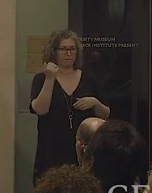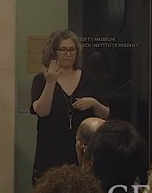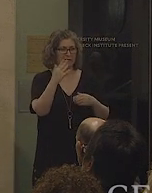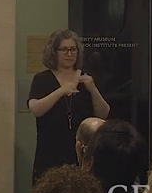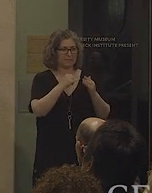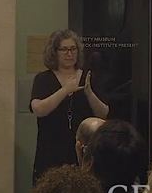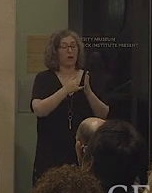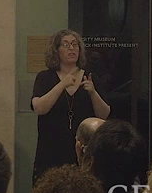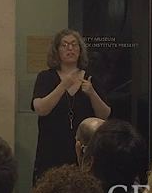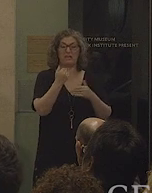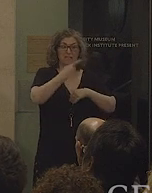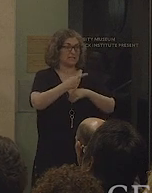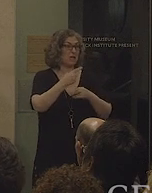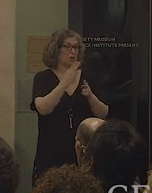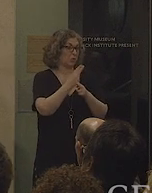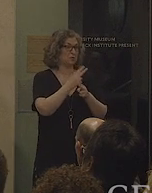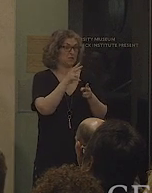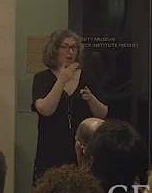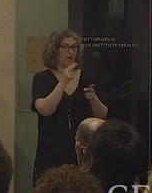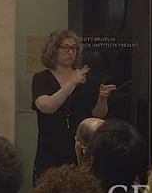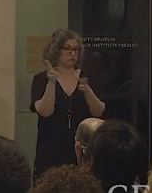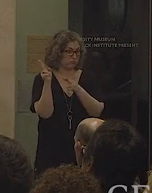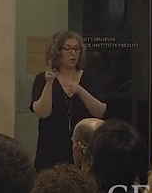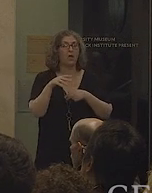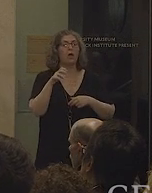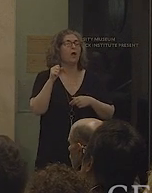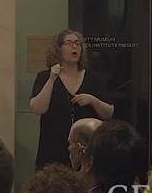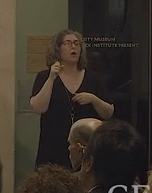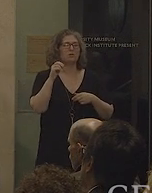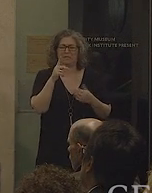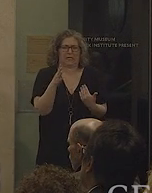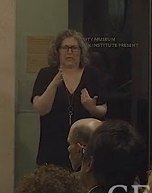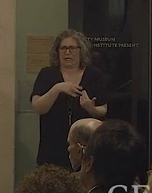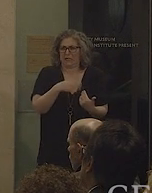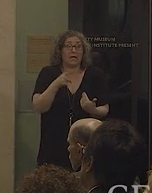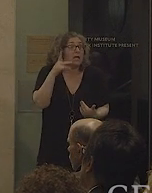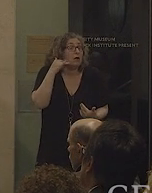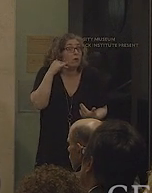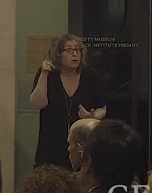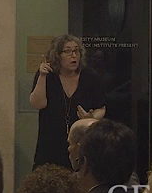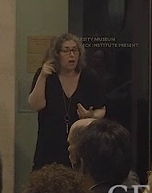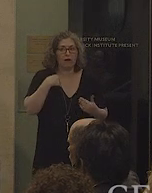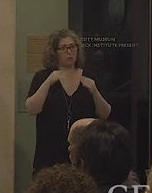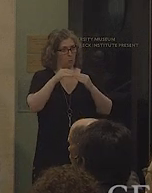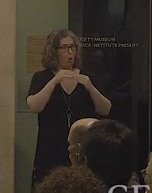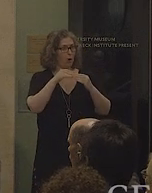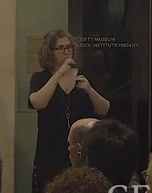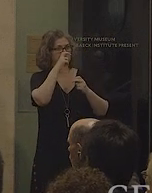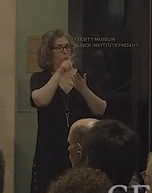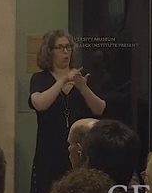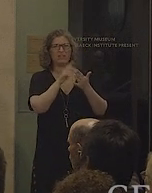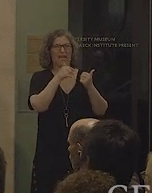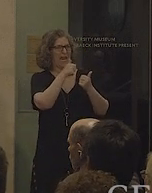morning. So, yeah, it's still incredibly easy, even in California, which has more restrictive laws than